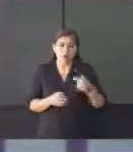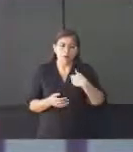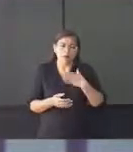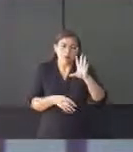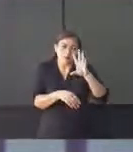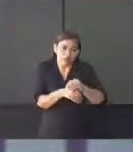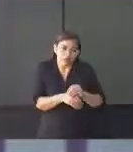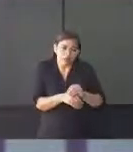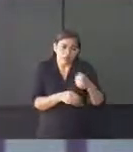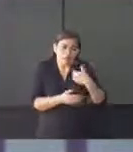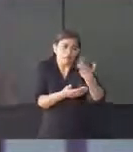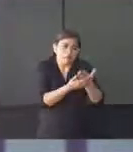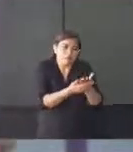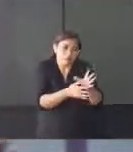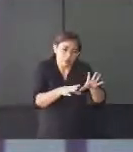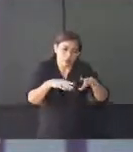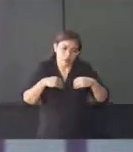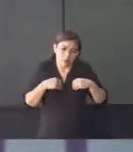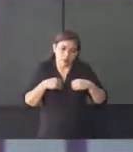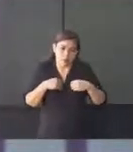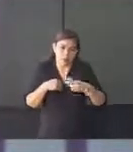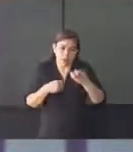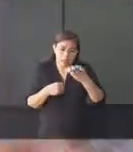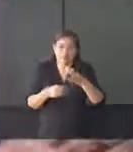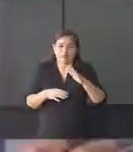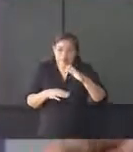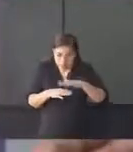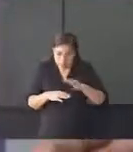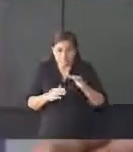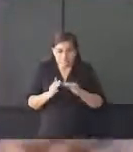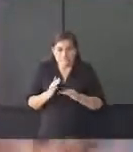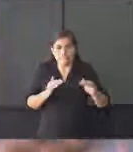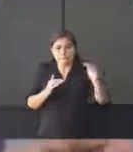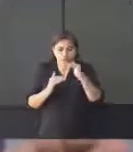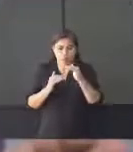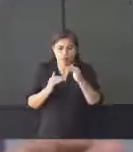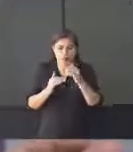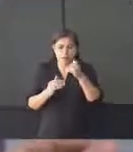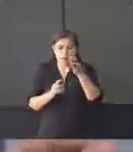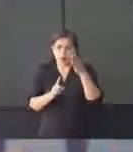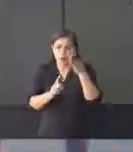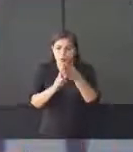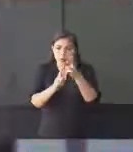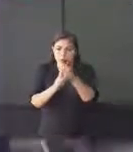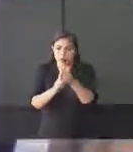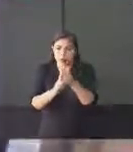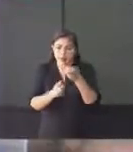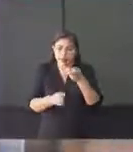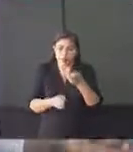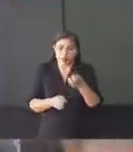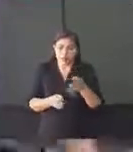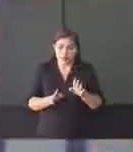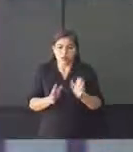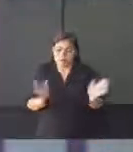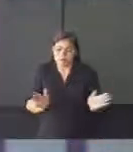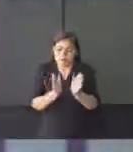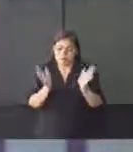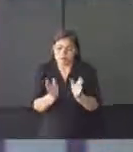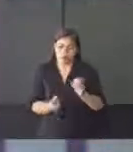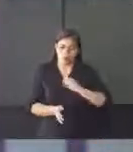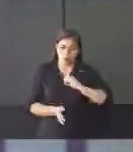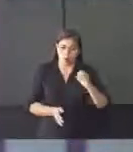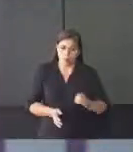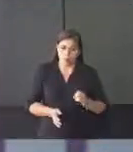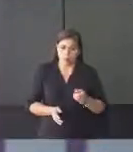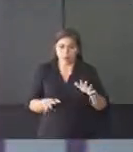The ones who are going to be asylum seekers are going to increase. These promoters of